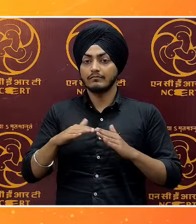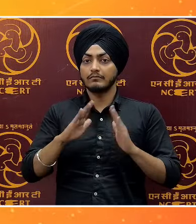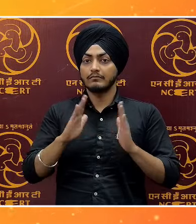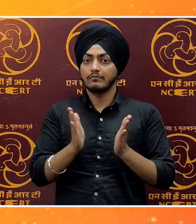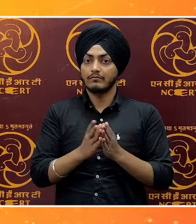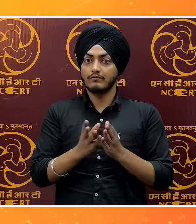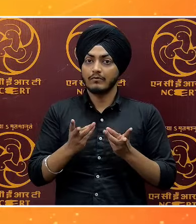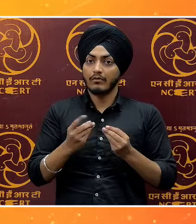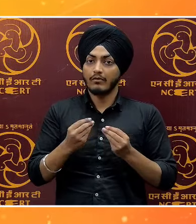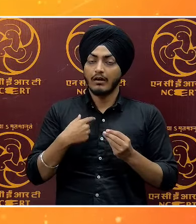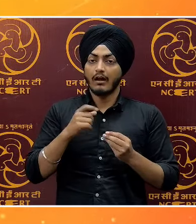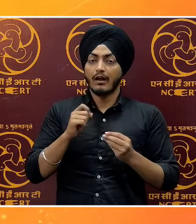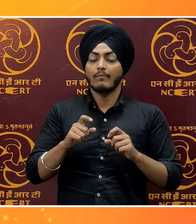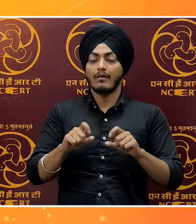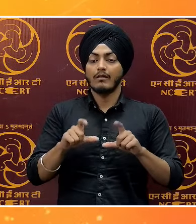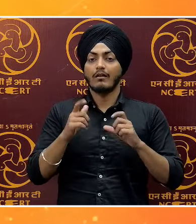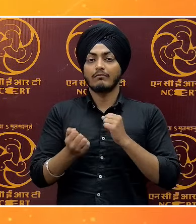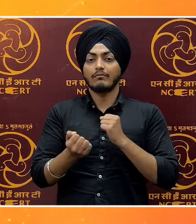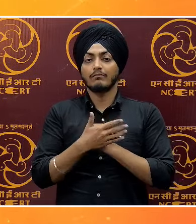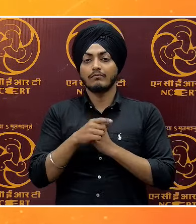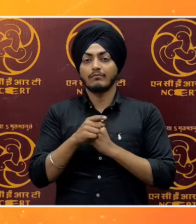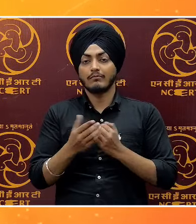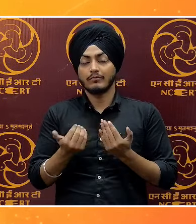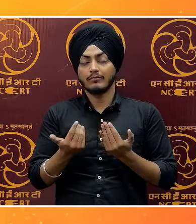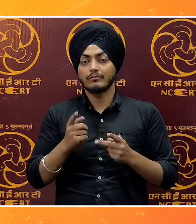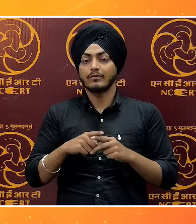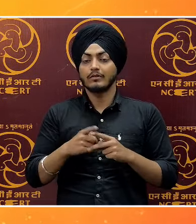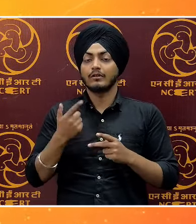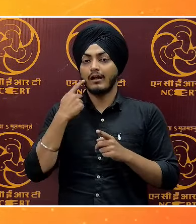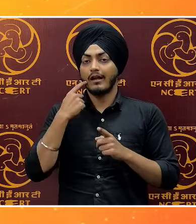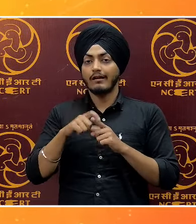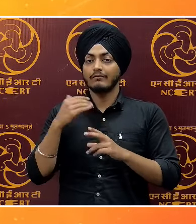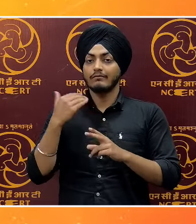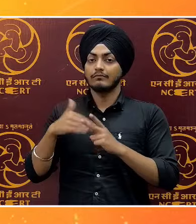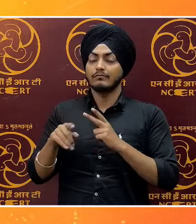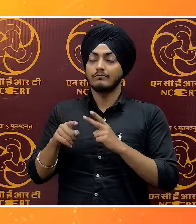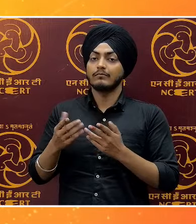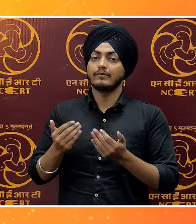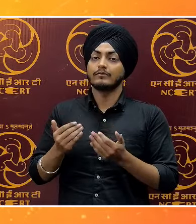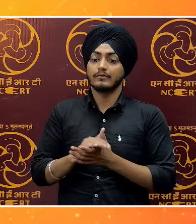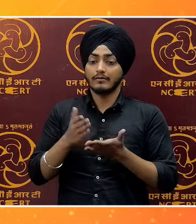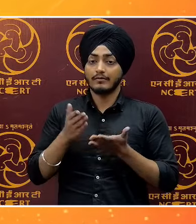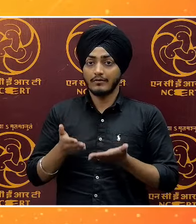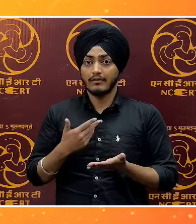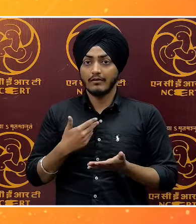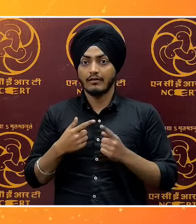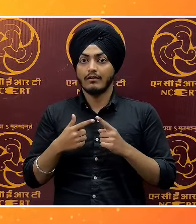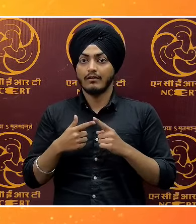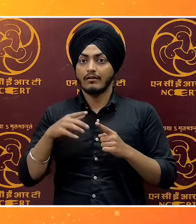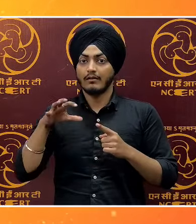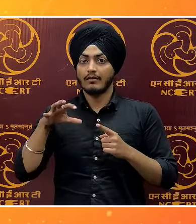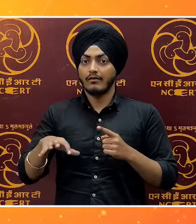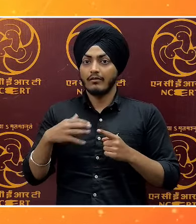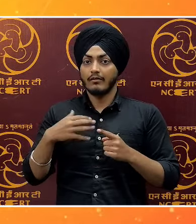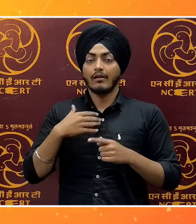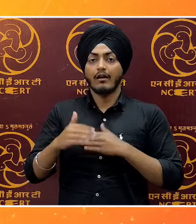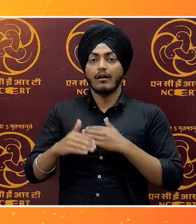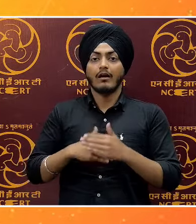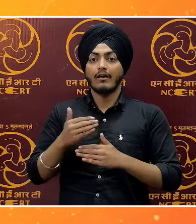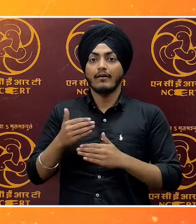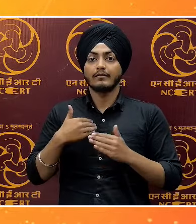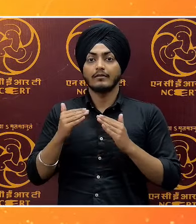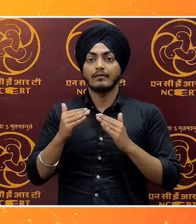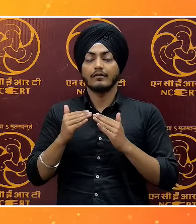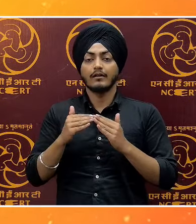either in our chat box or through email. Yeah. So one more activity is there because it is about town, and then we are coming to our